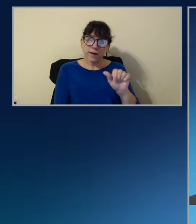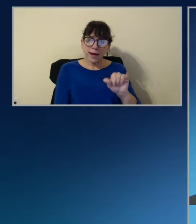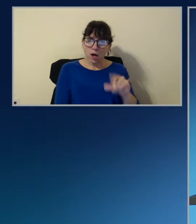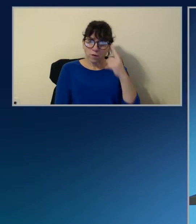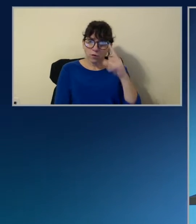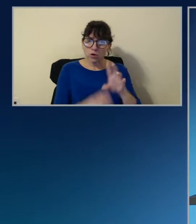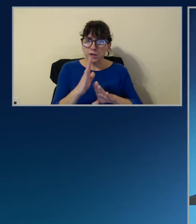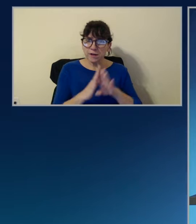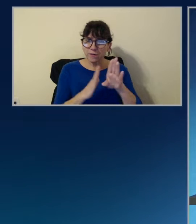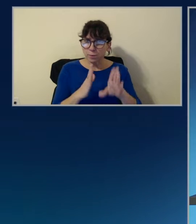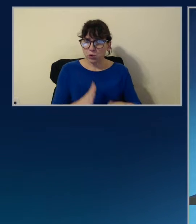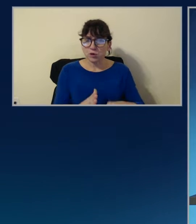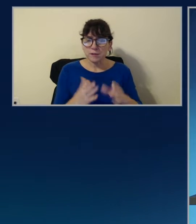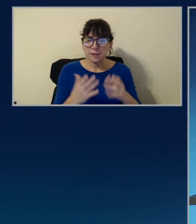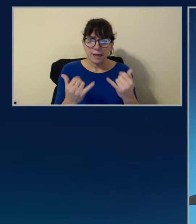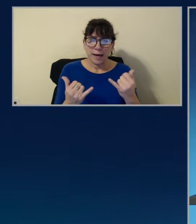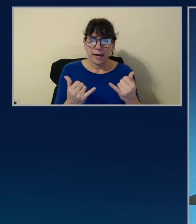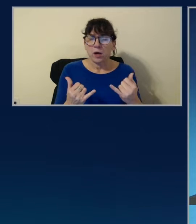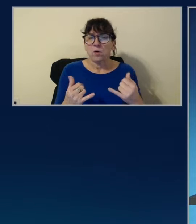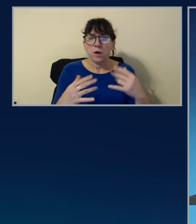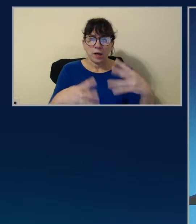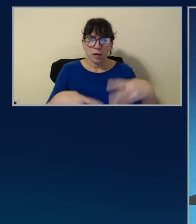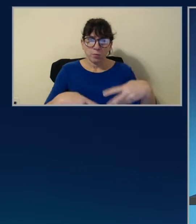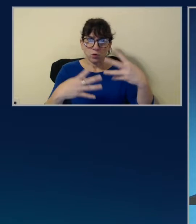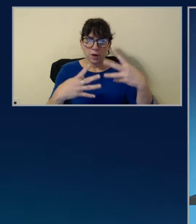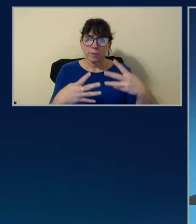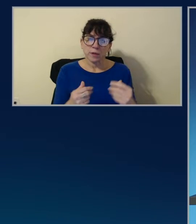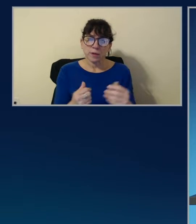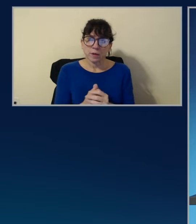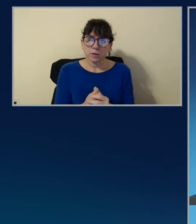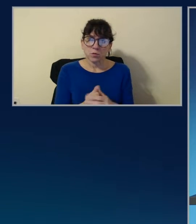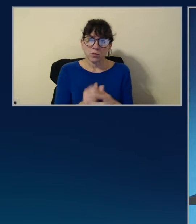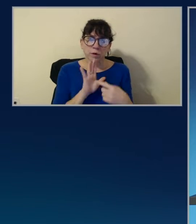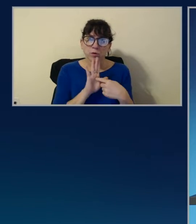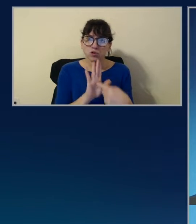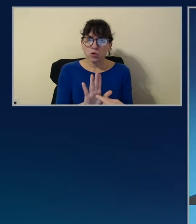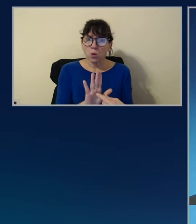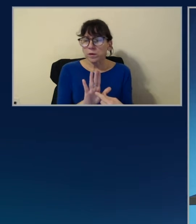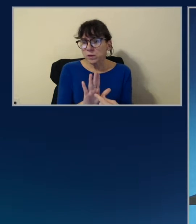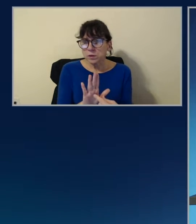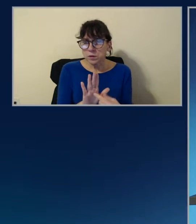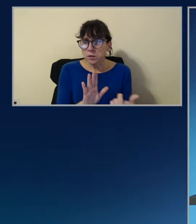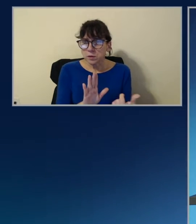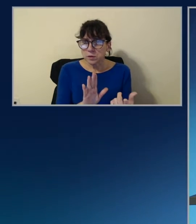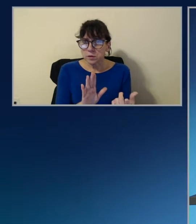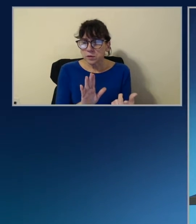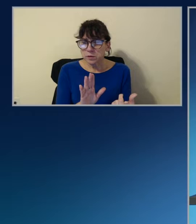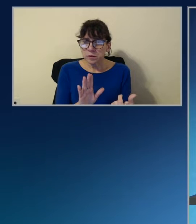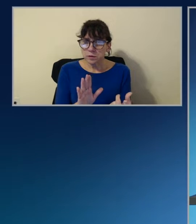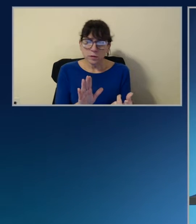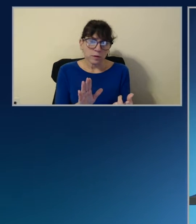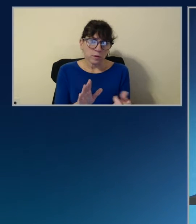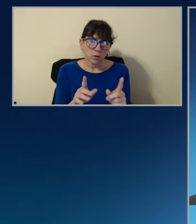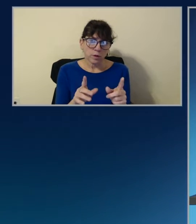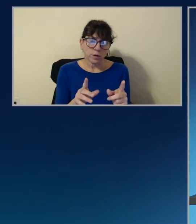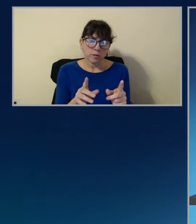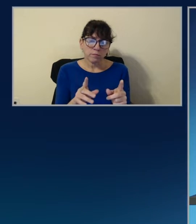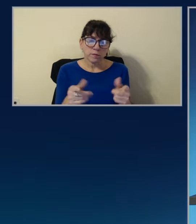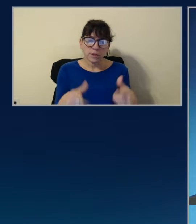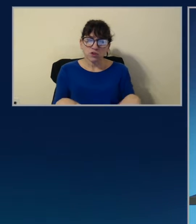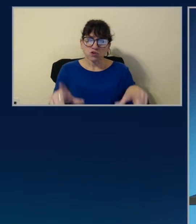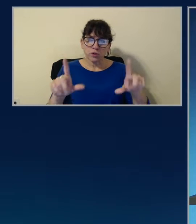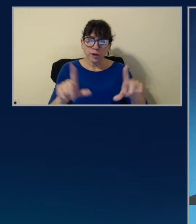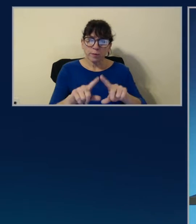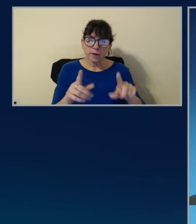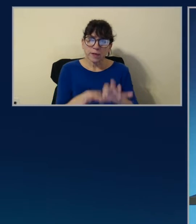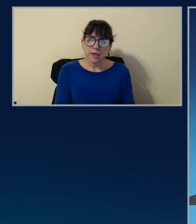Let me get that pulled up here in just a second. So we're gonna show this in a bit here on screen. But what's important about the AWS Training Live channel?